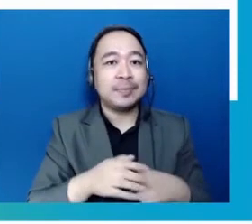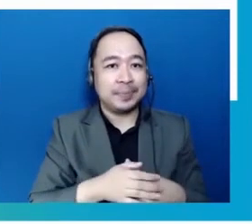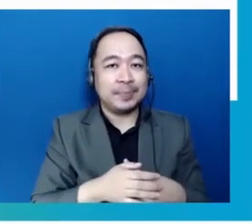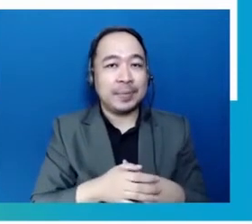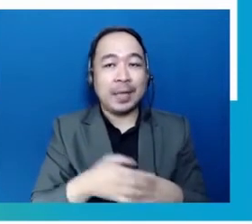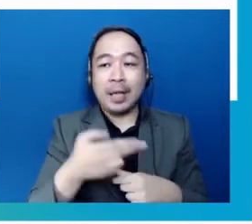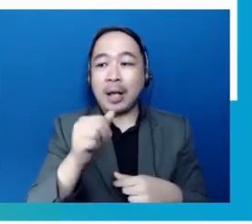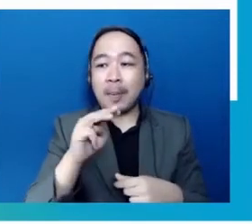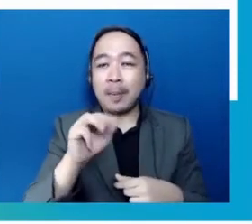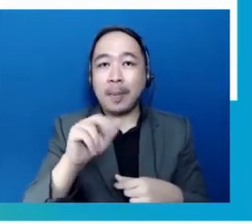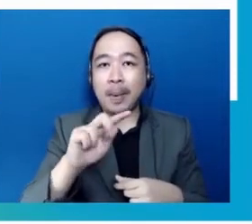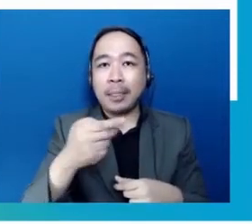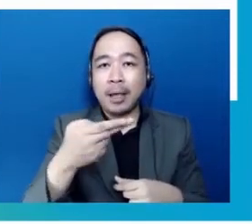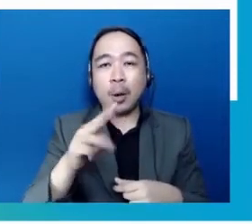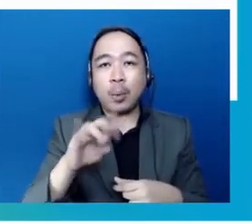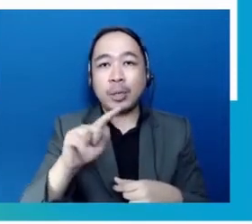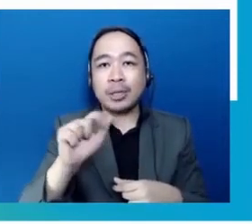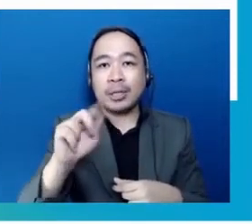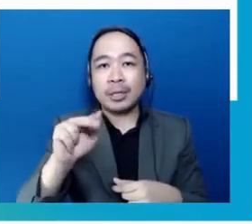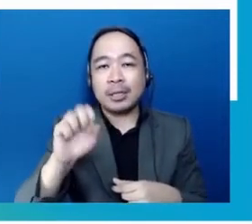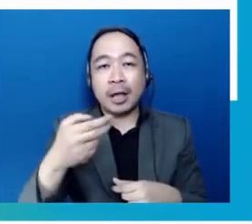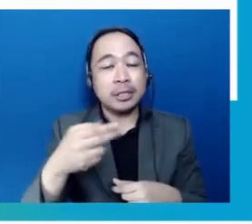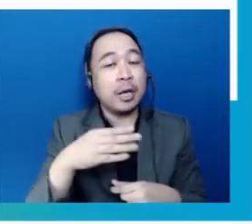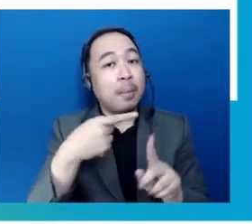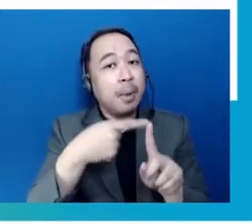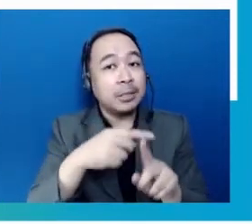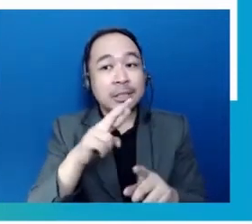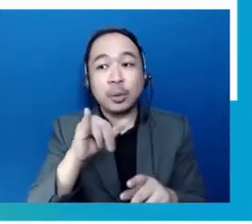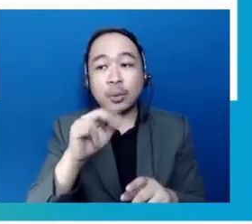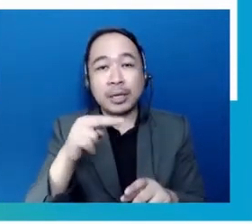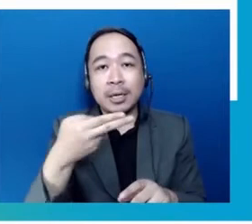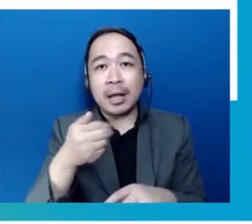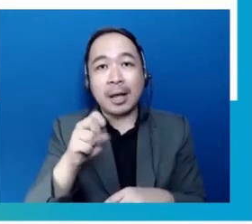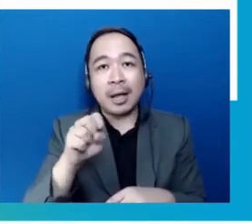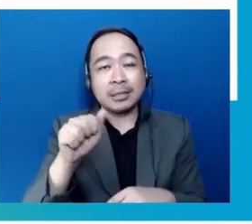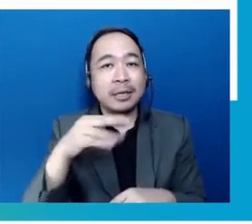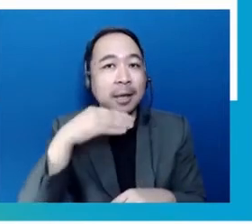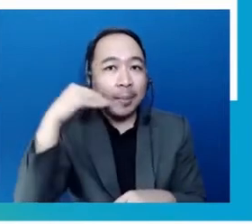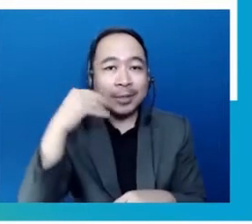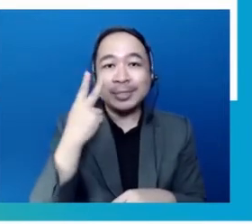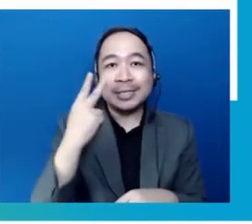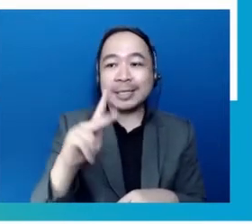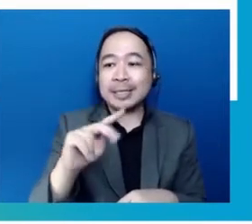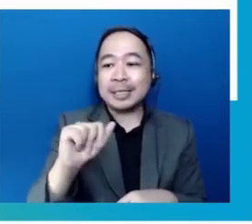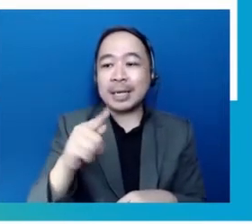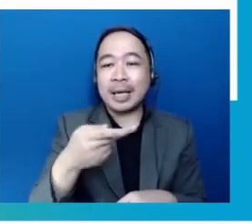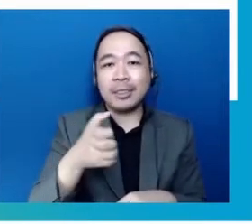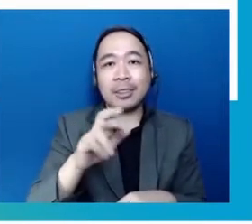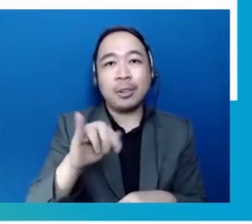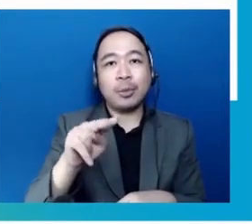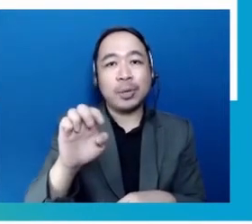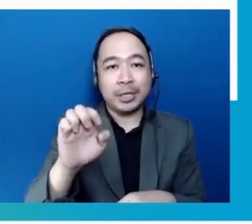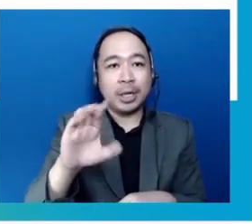the executive director from the forum, Ryan Hassan. I'm very pleased to see Catherine Casudio with us